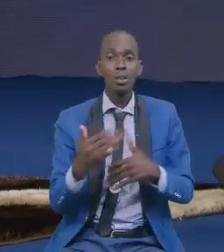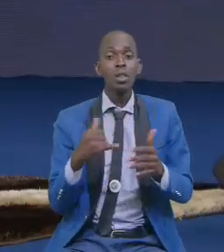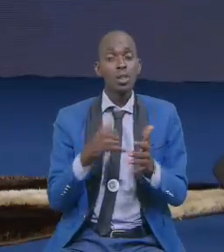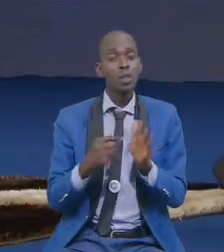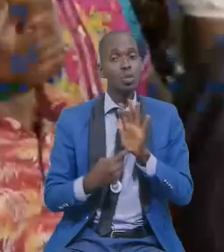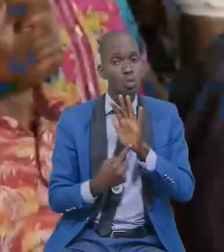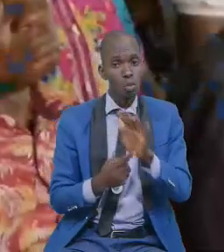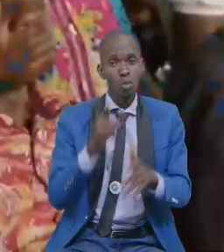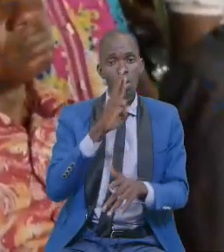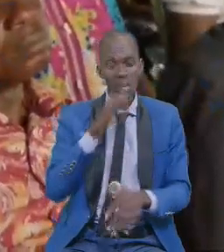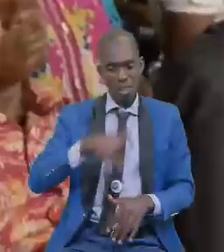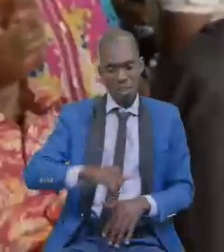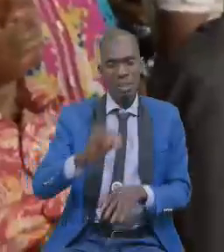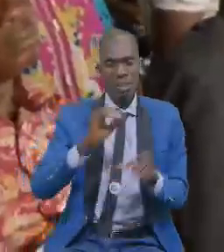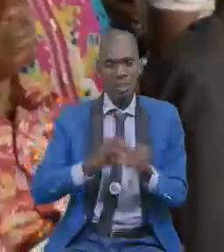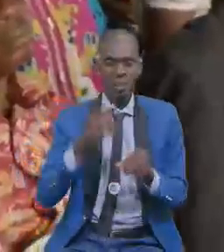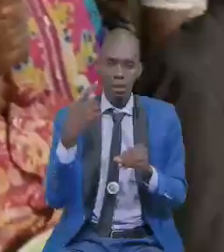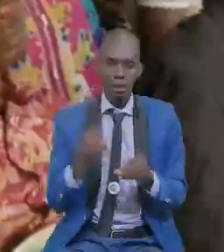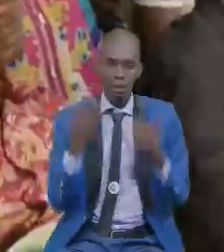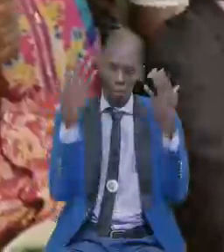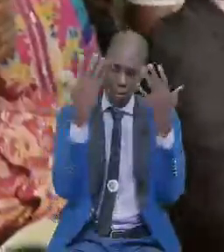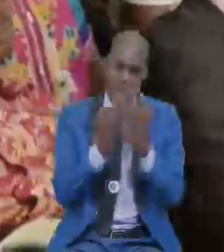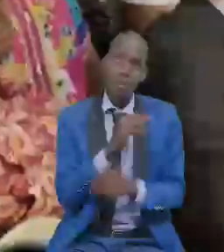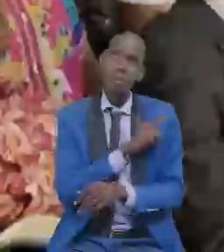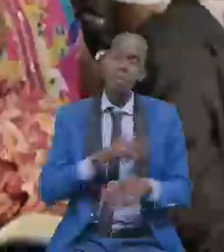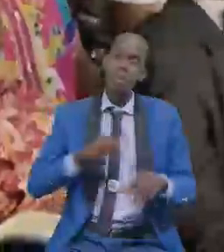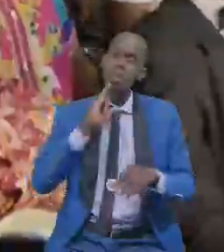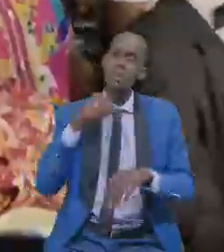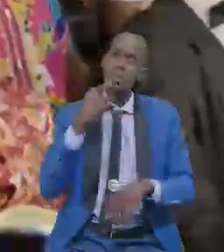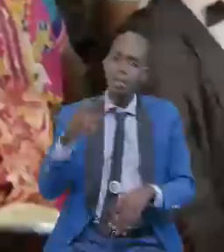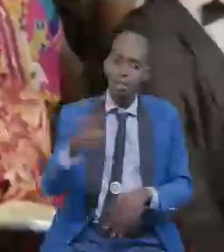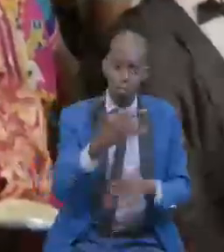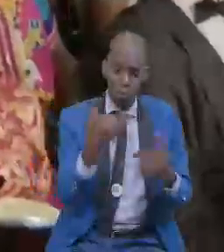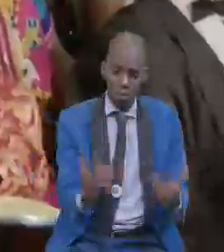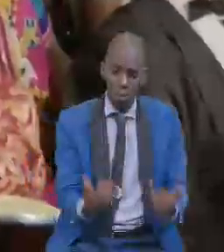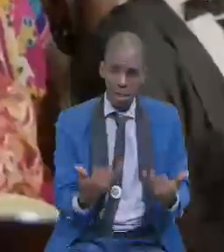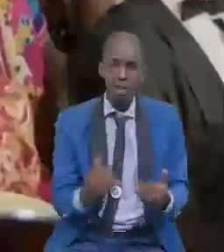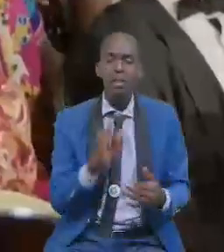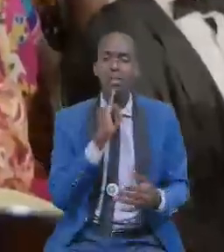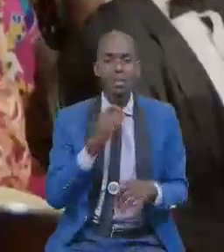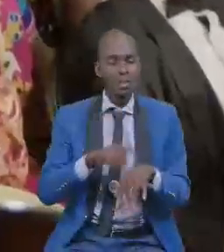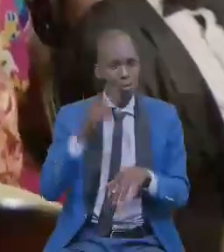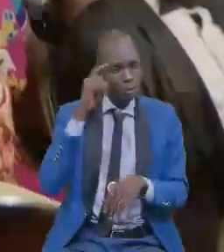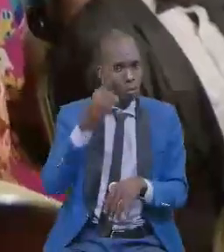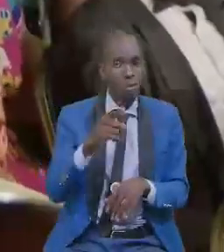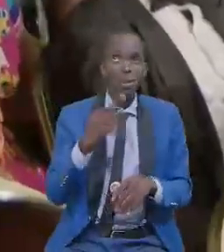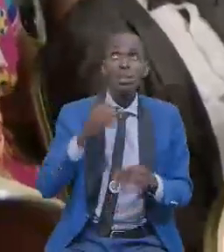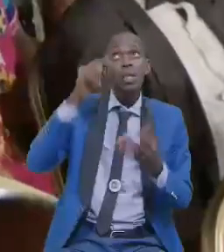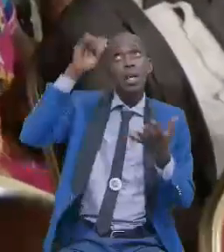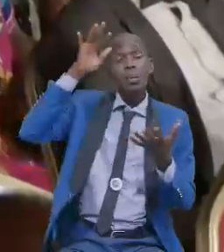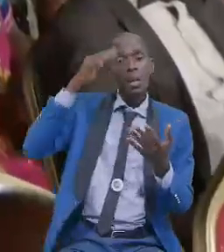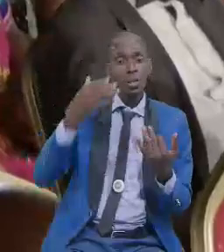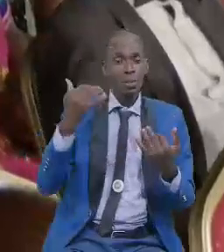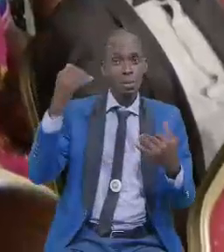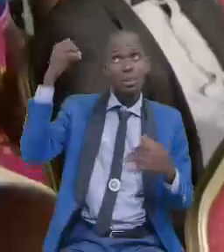still in the dark, and the Lord is telling you your day has come, the expected light has come. Repent,